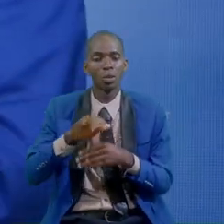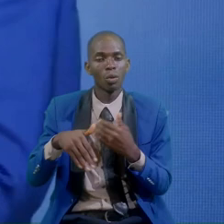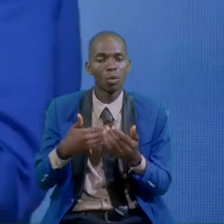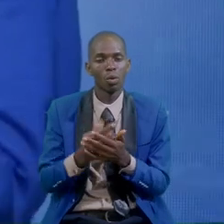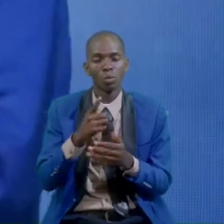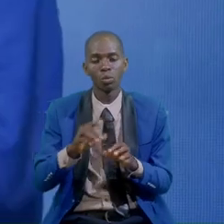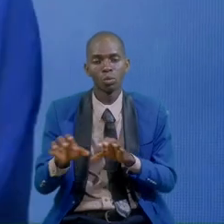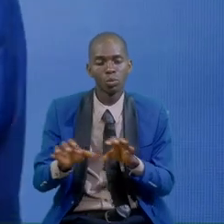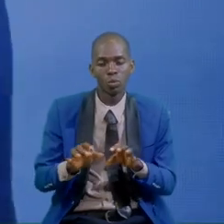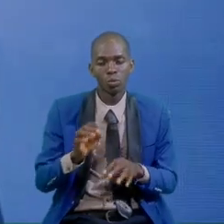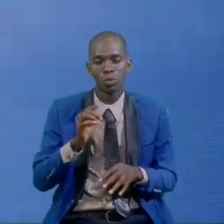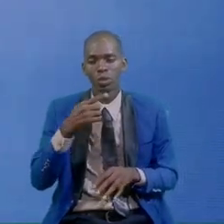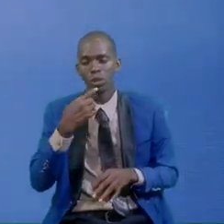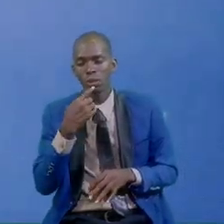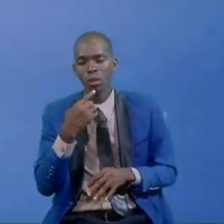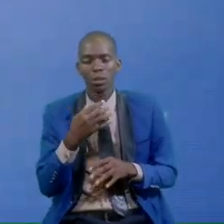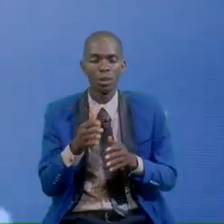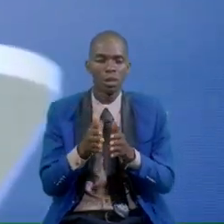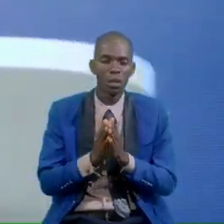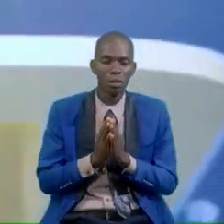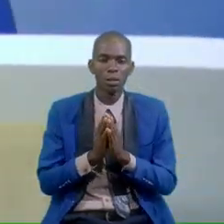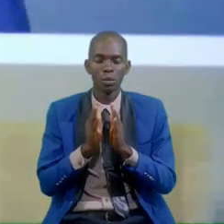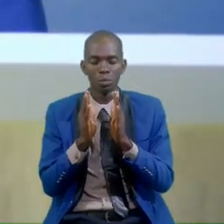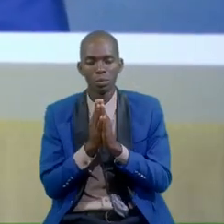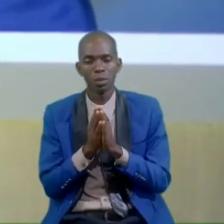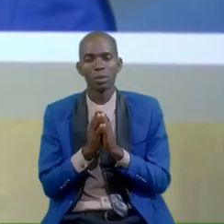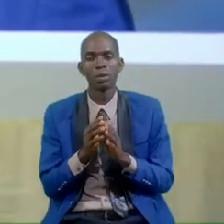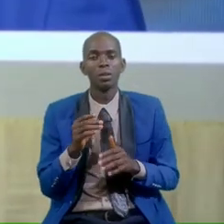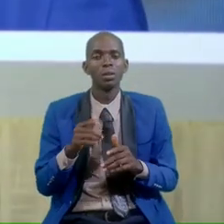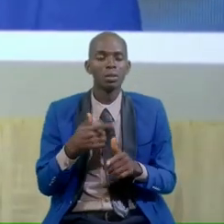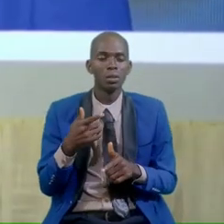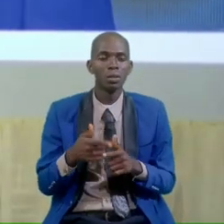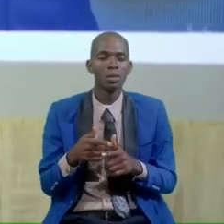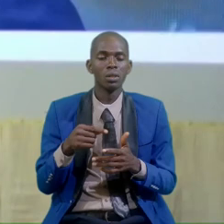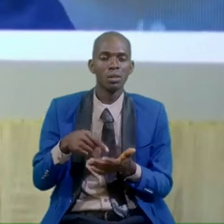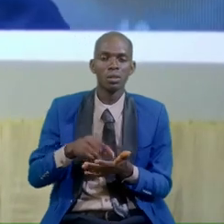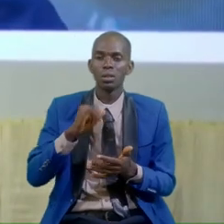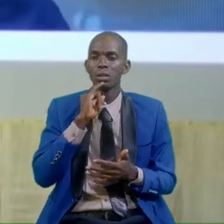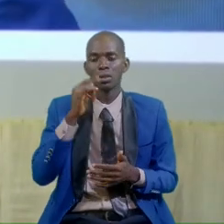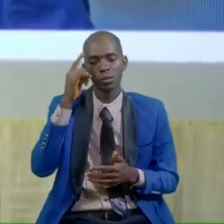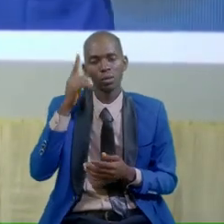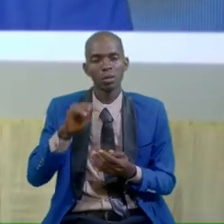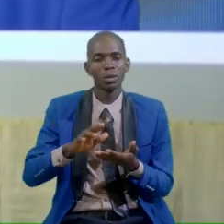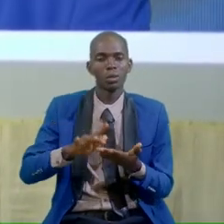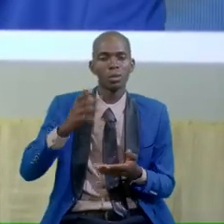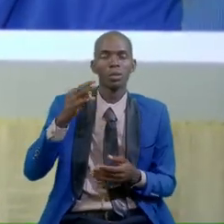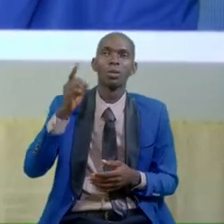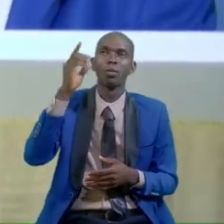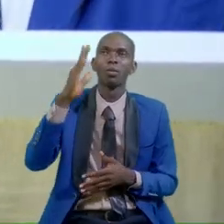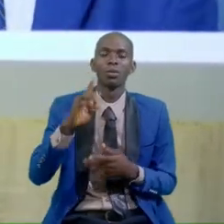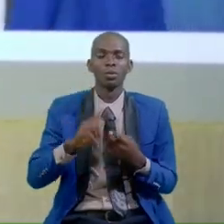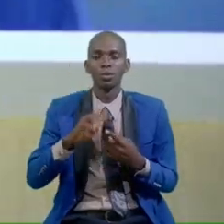pray, and all you demand, and all you minister, is for the glory of God to be shown in the